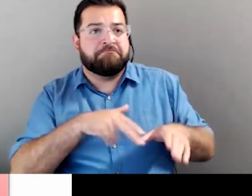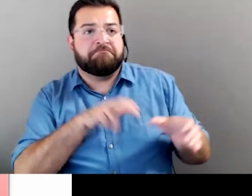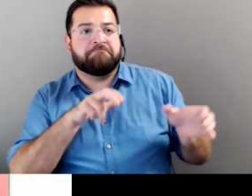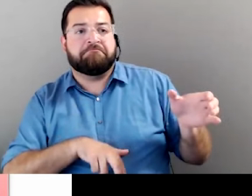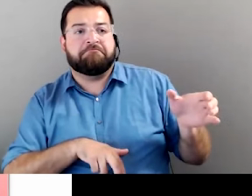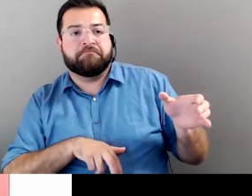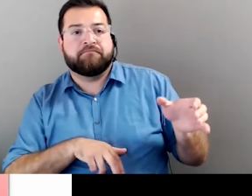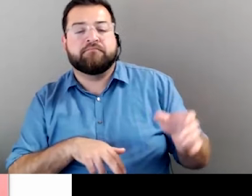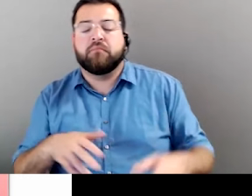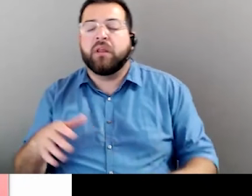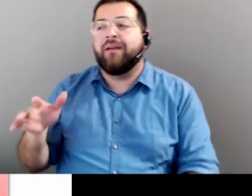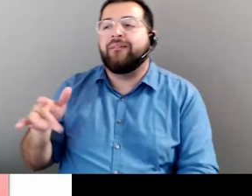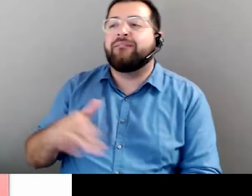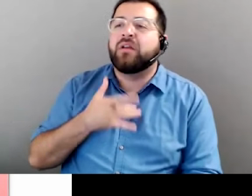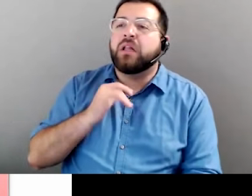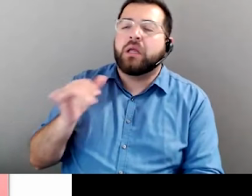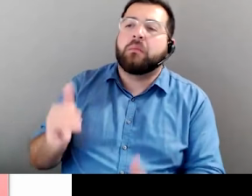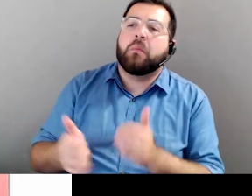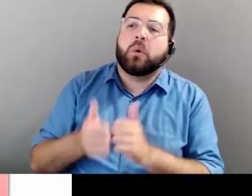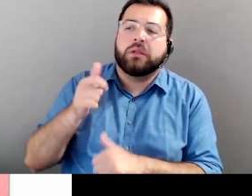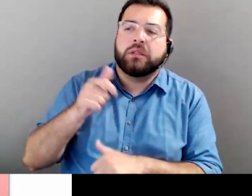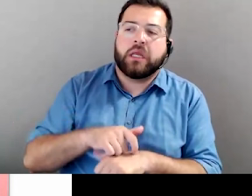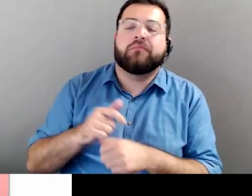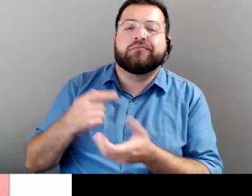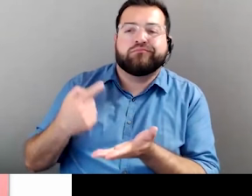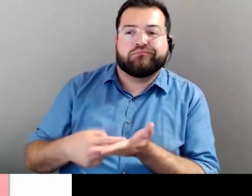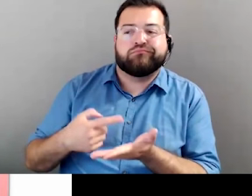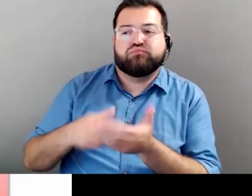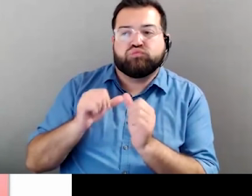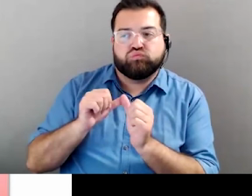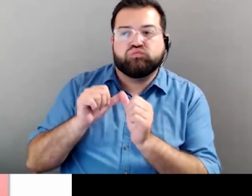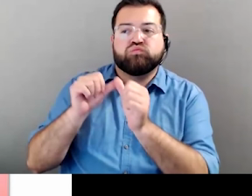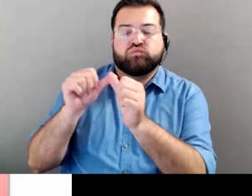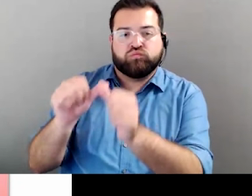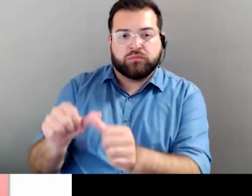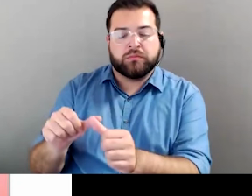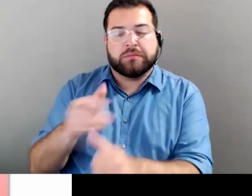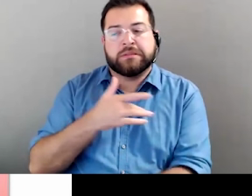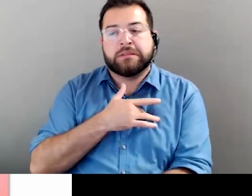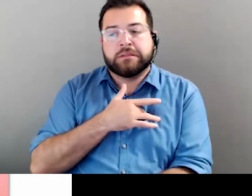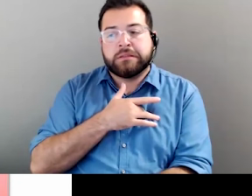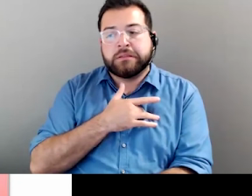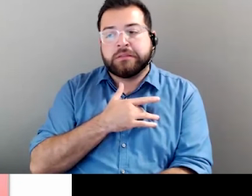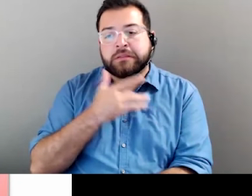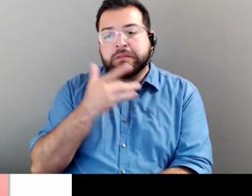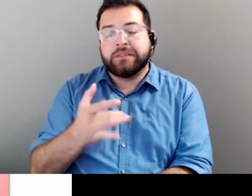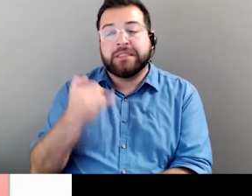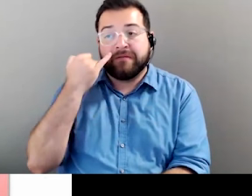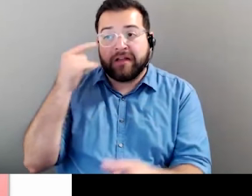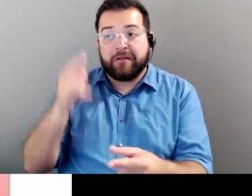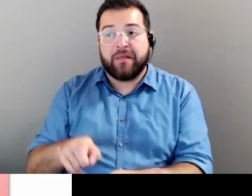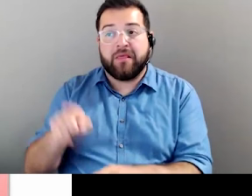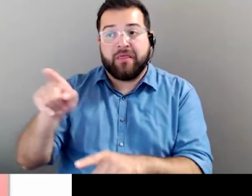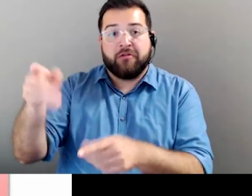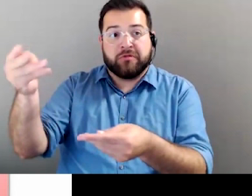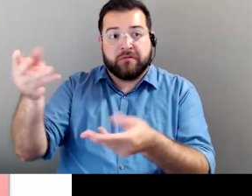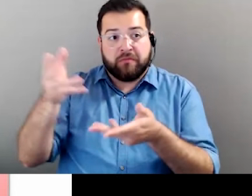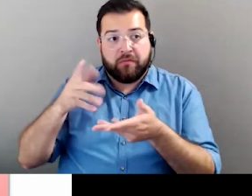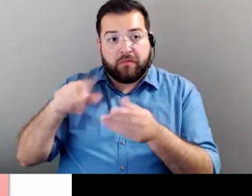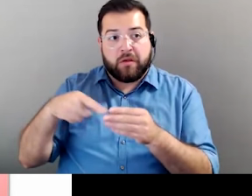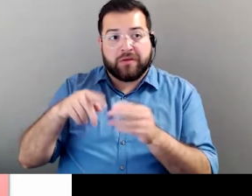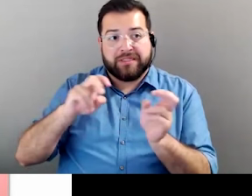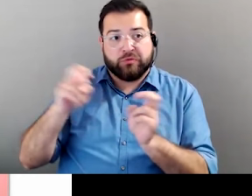like majority of the time they continue with the conversation, because usually if they are telling you about an issue that they're